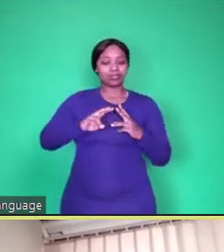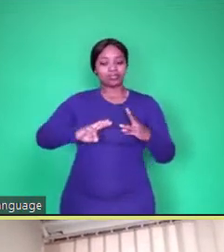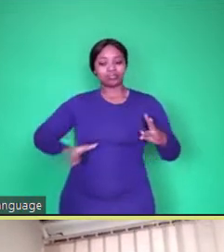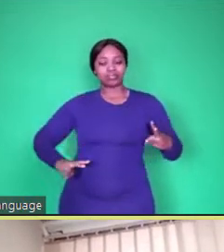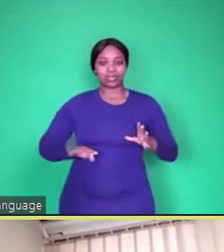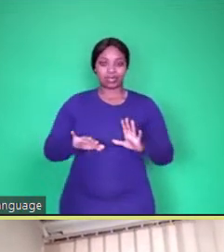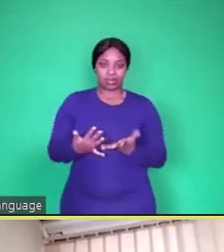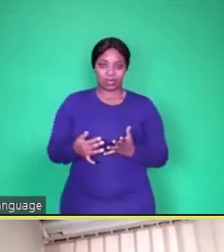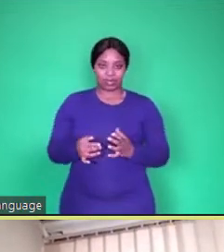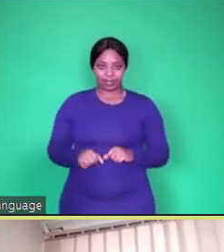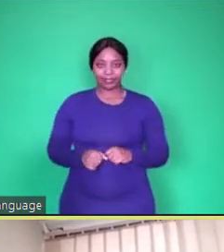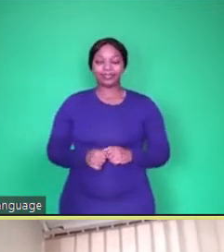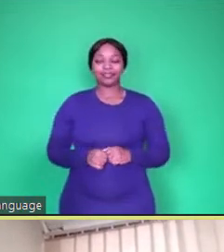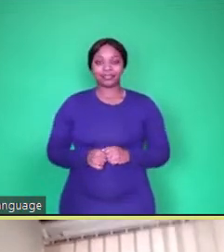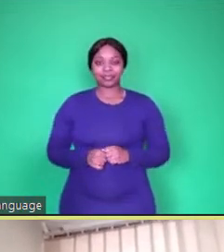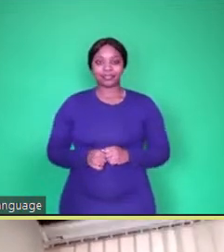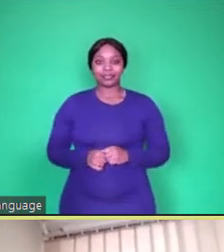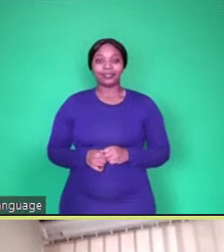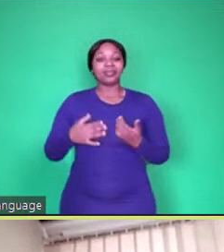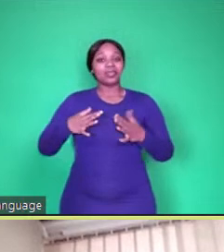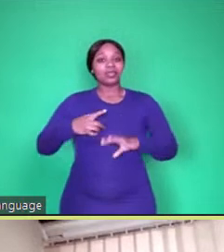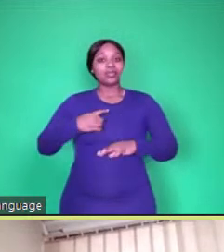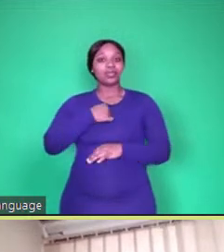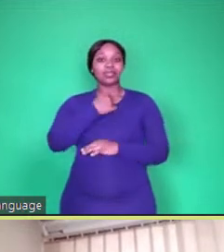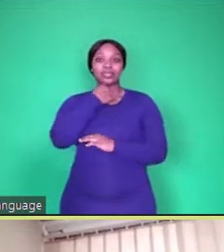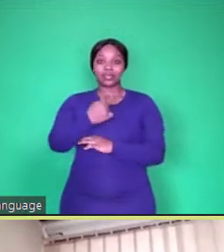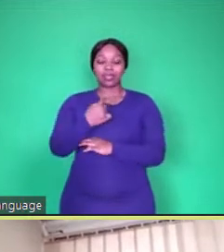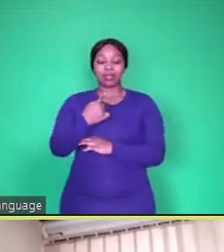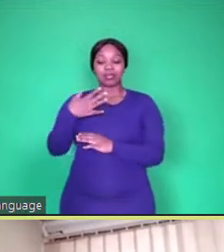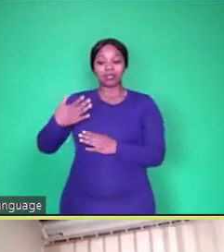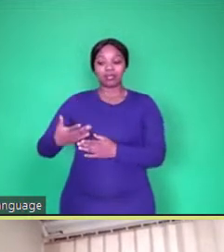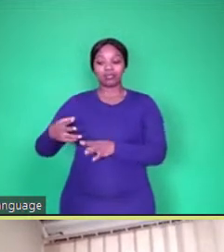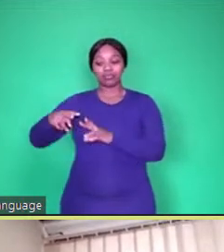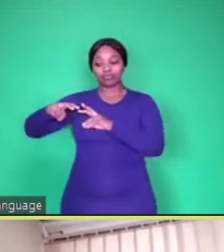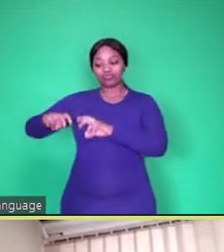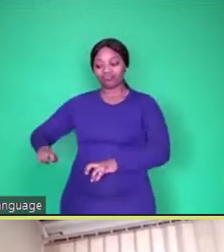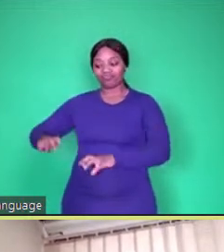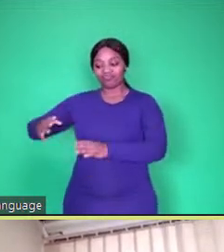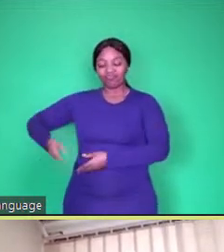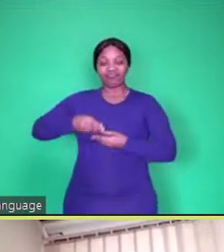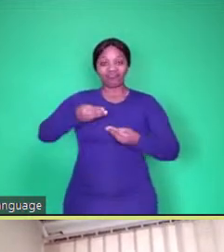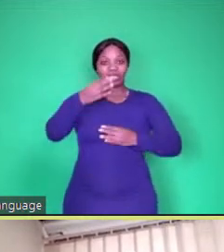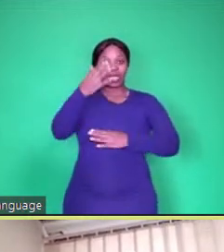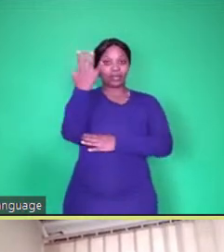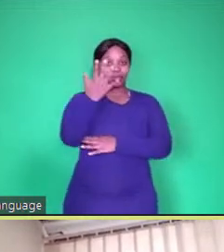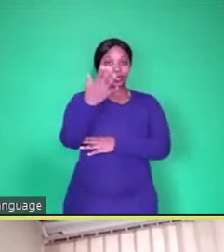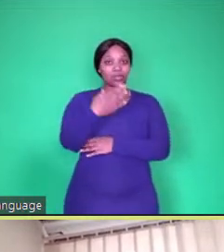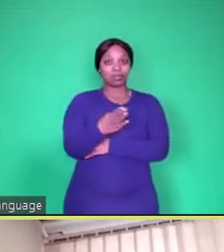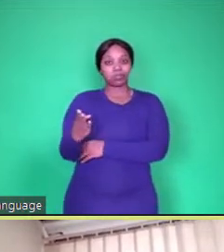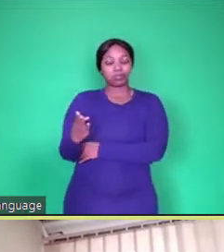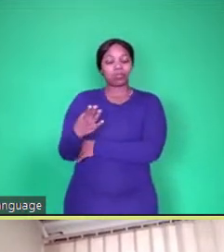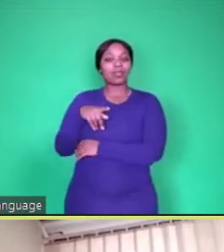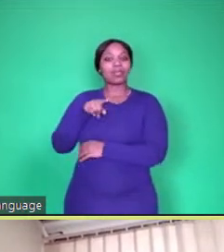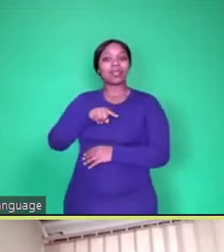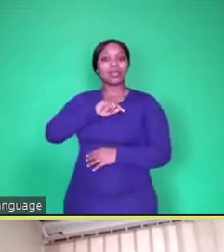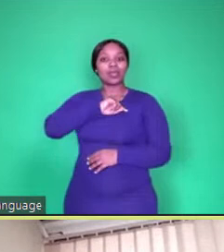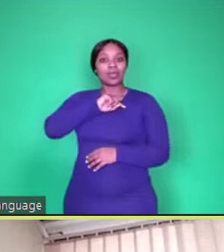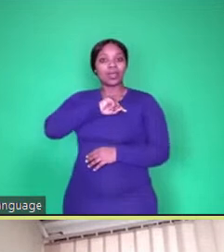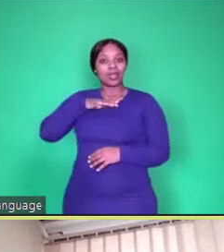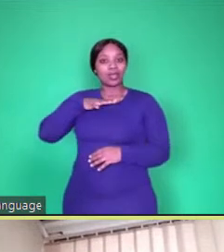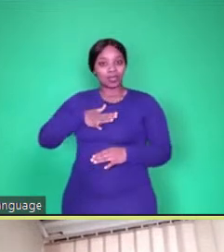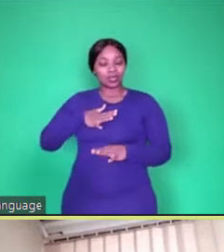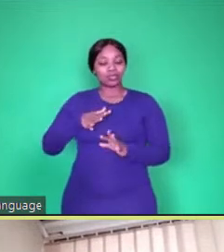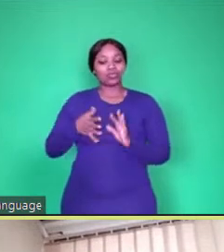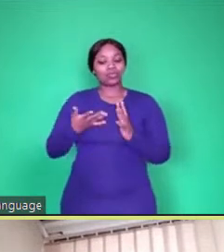As I indicated, is that we'll be presenting this paper in order to explore the driving, urbanization as a